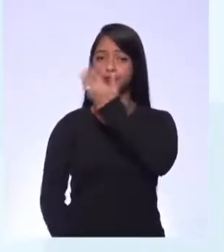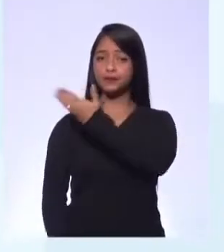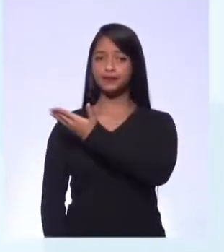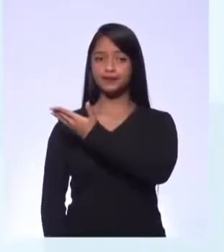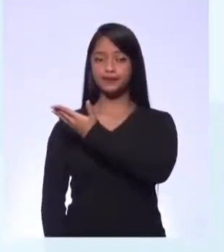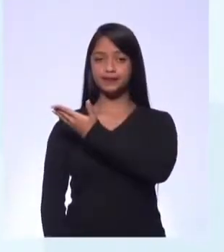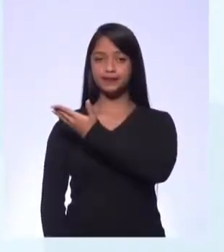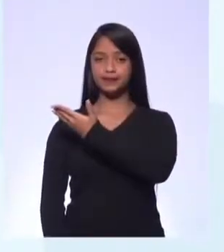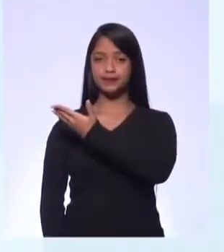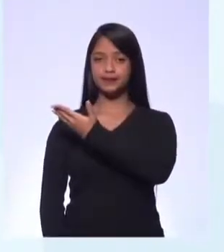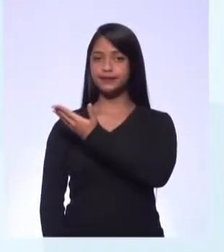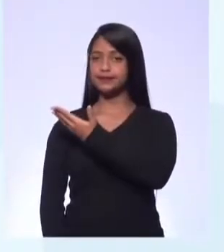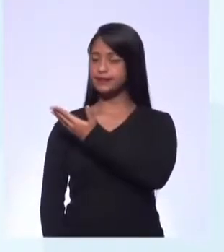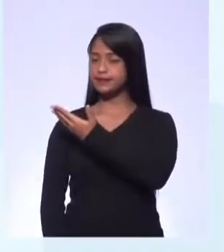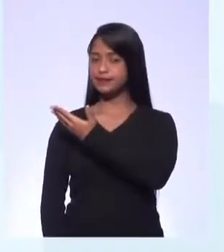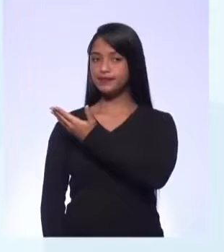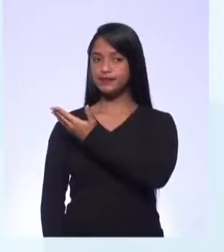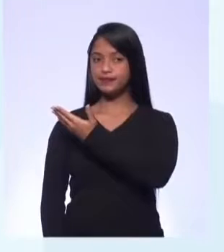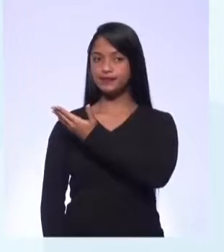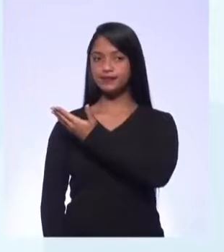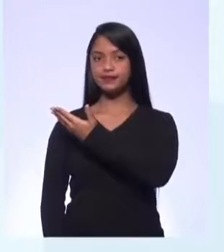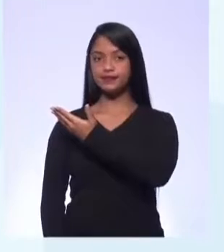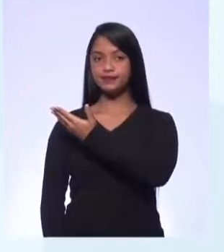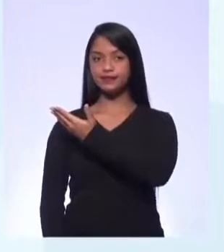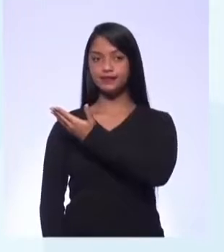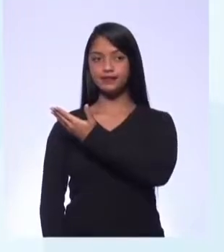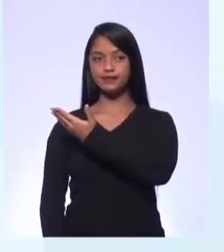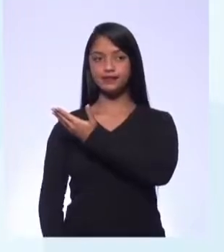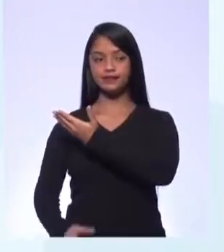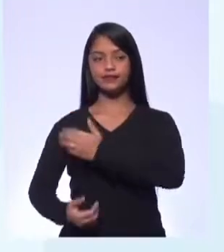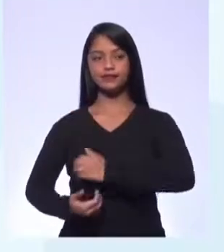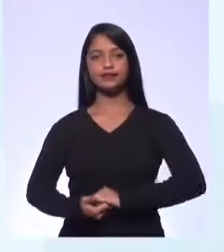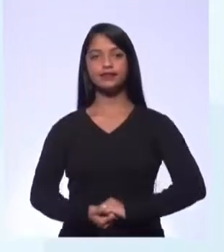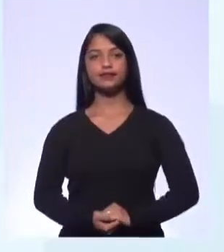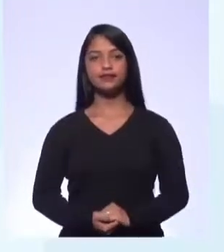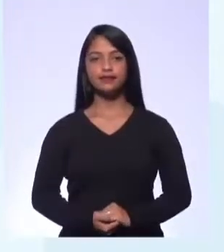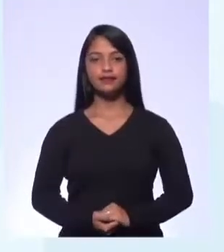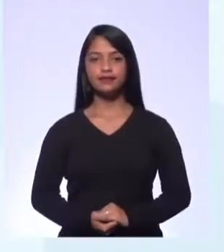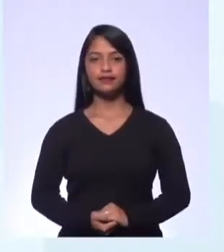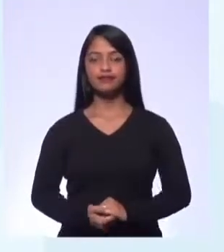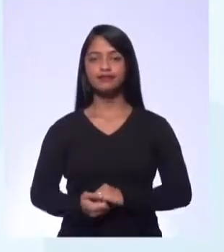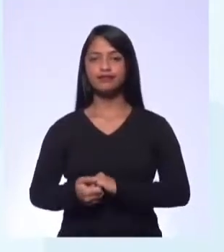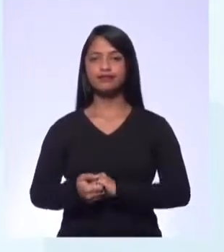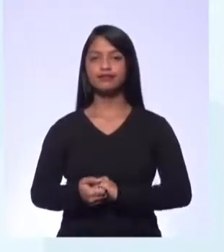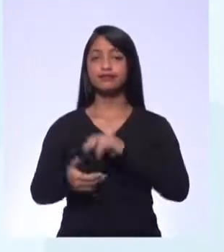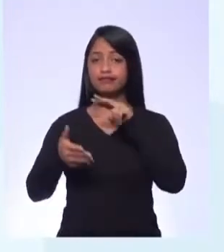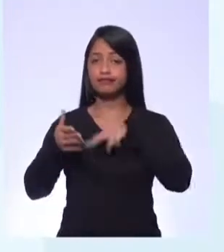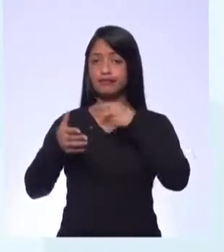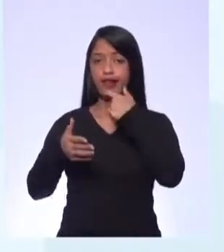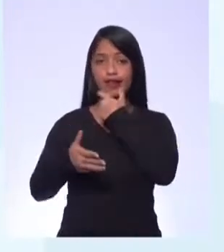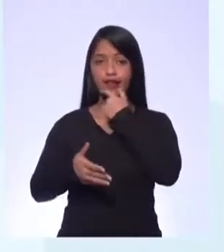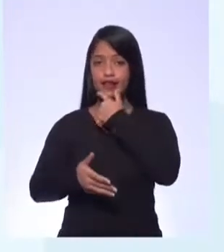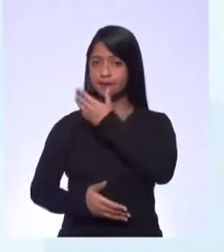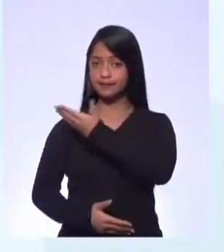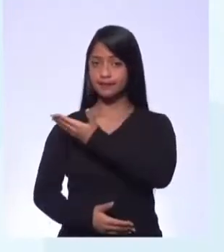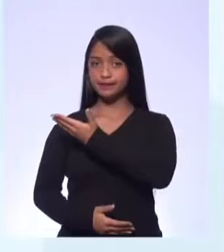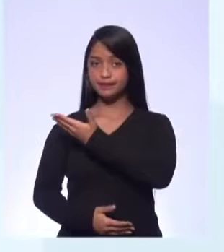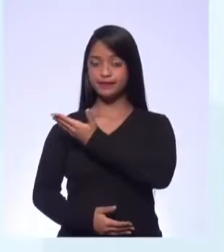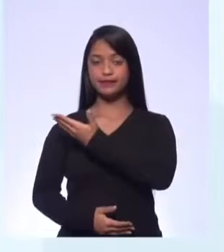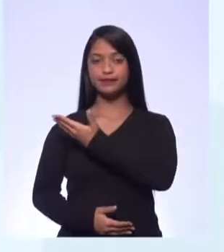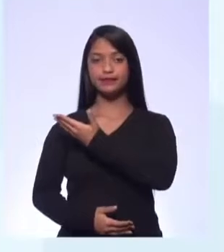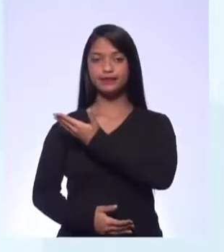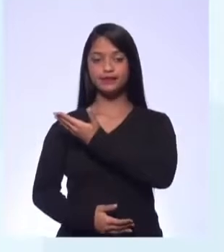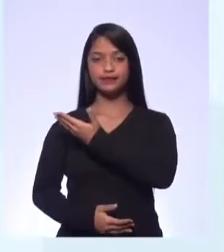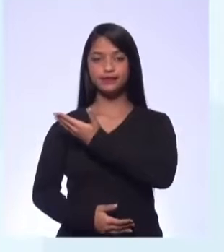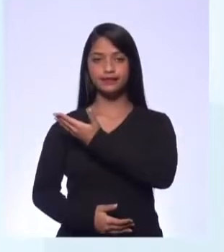make animal and plant species become extinct? Yes, it can. Or no, it can't? 2.